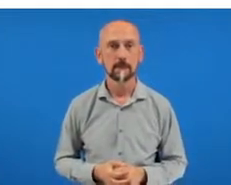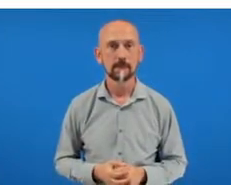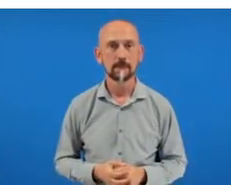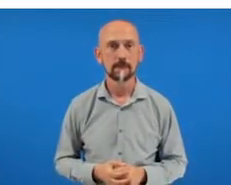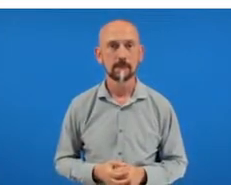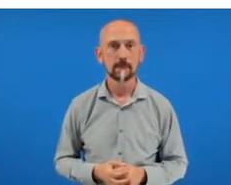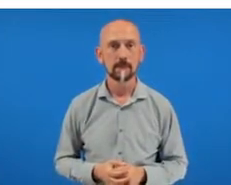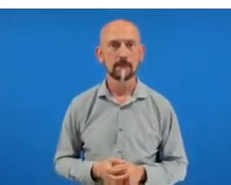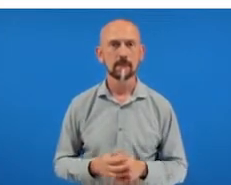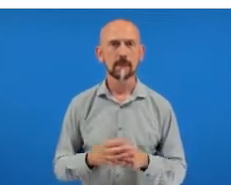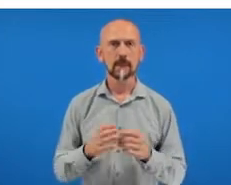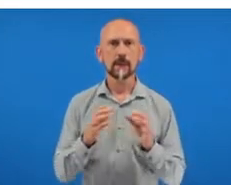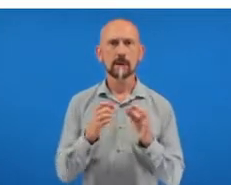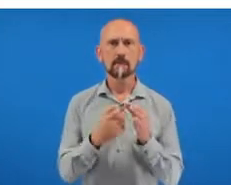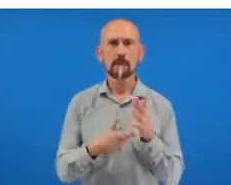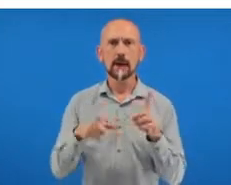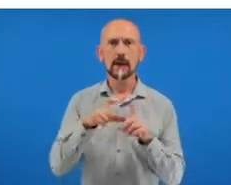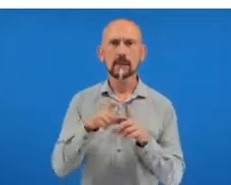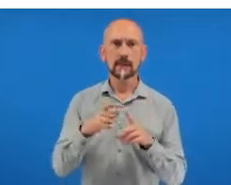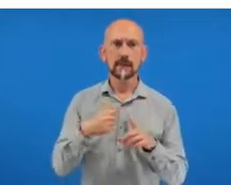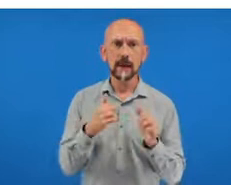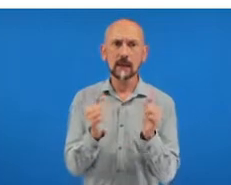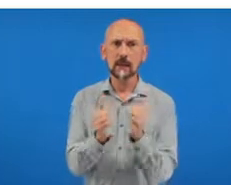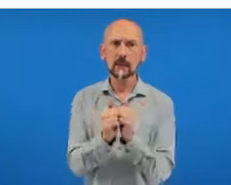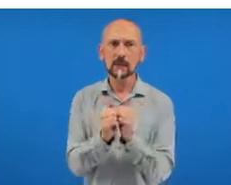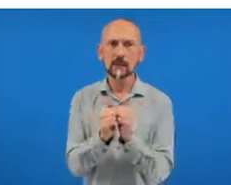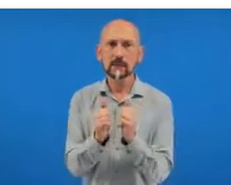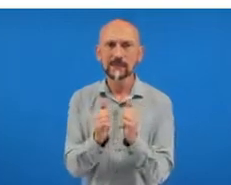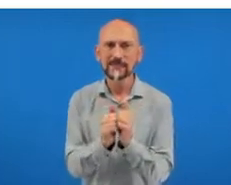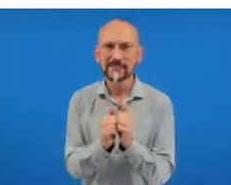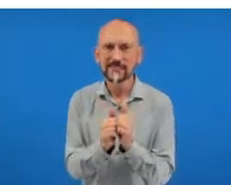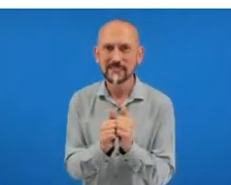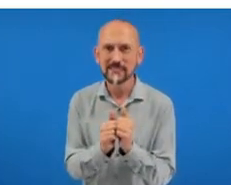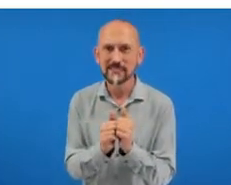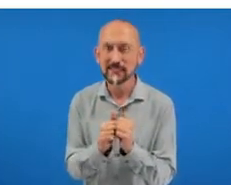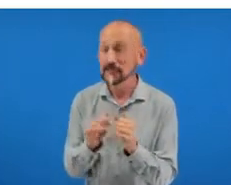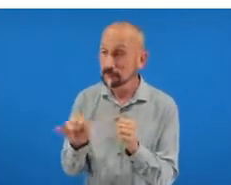Yeah, I completely agree Thanks, with everything that's been said. Brad?